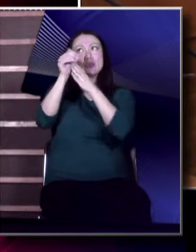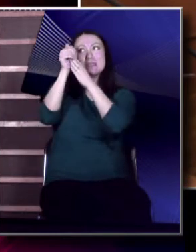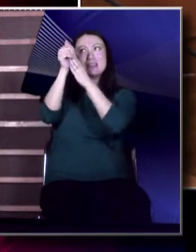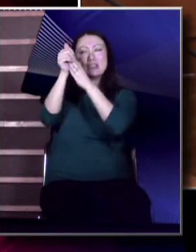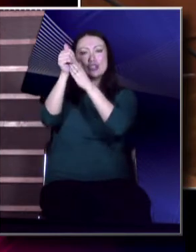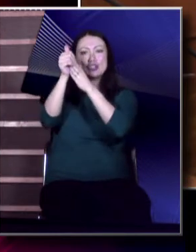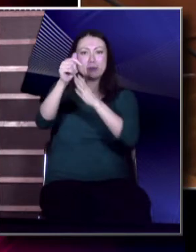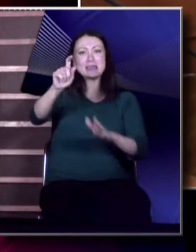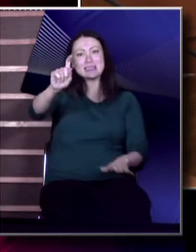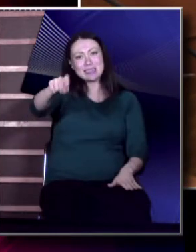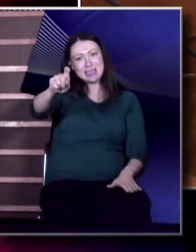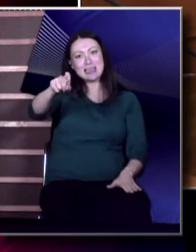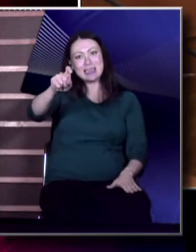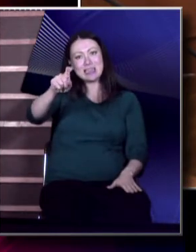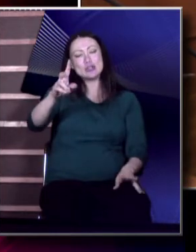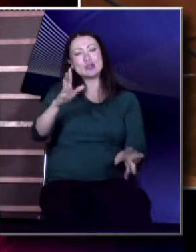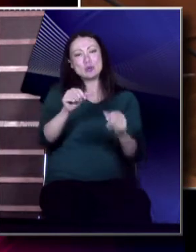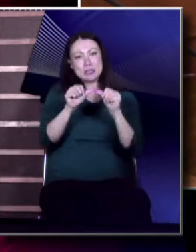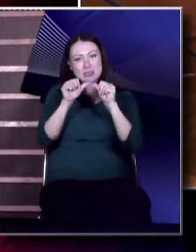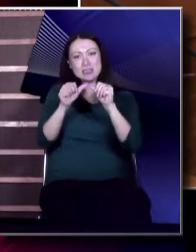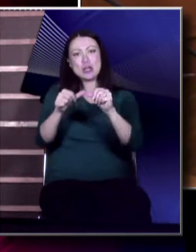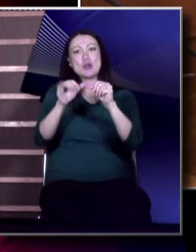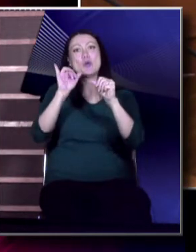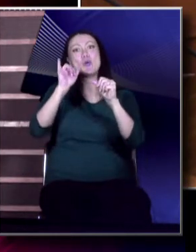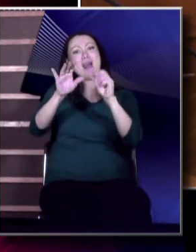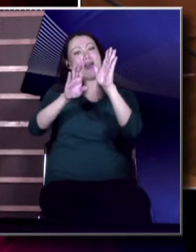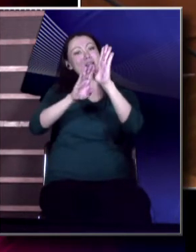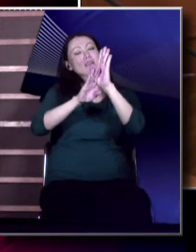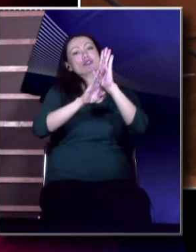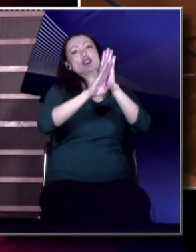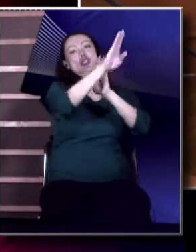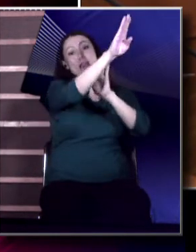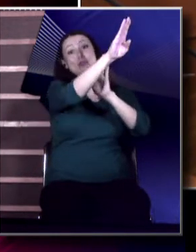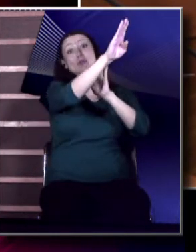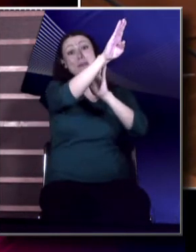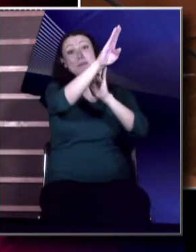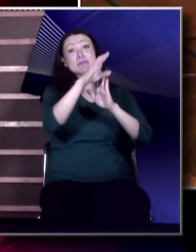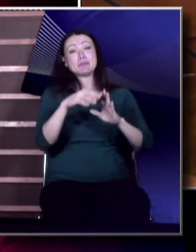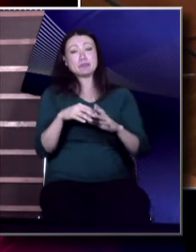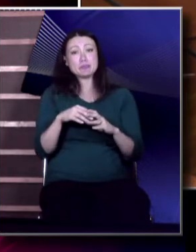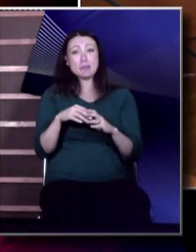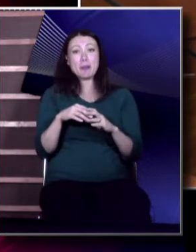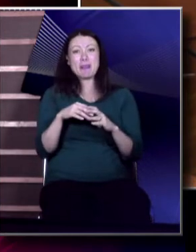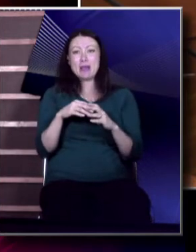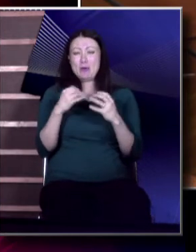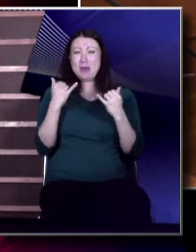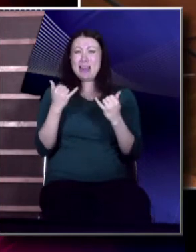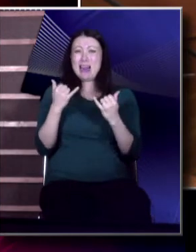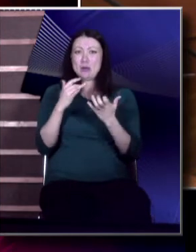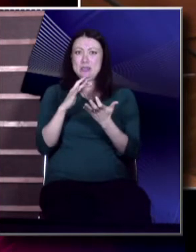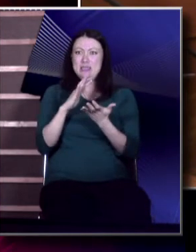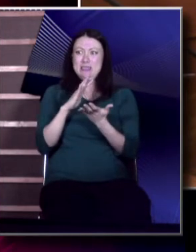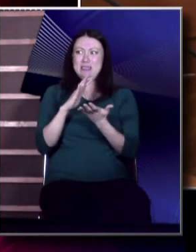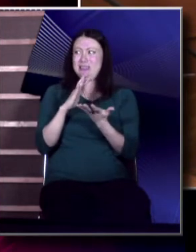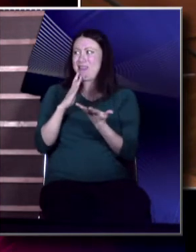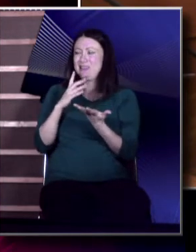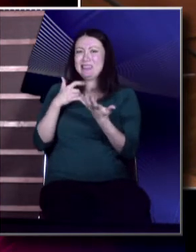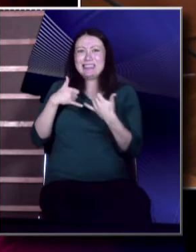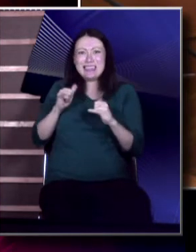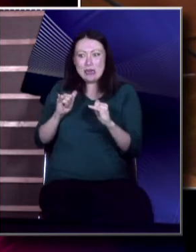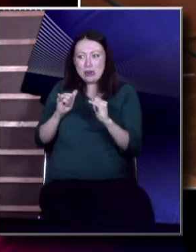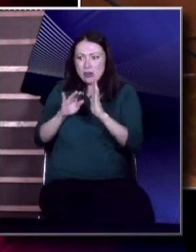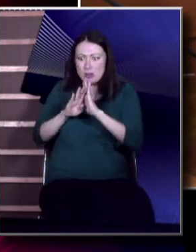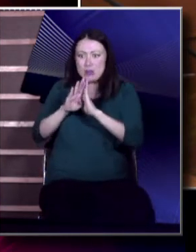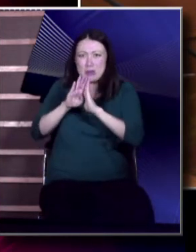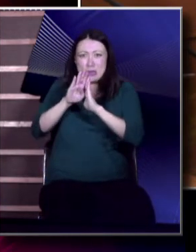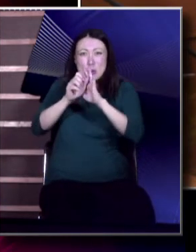on with the trajectory that we're having. It is an upward growth. It's in the middle of it. It's still growing. Things